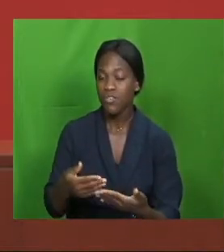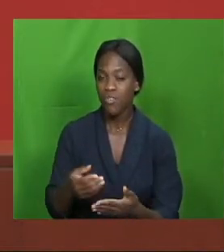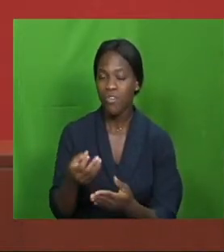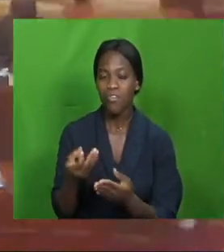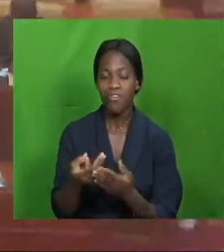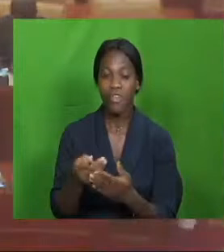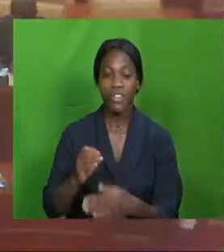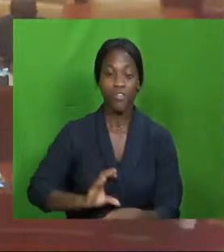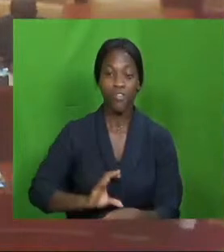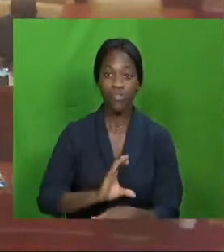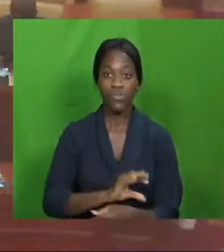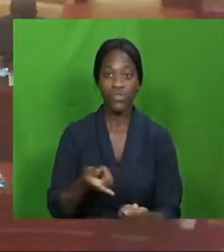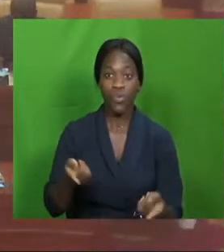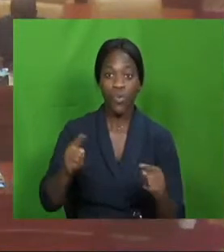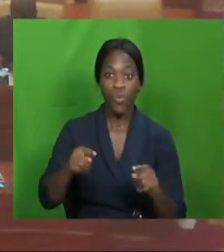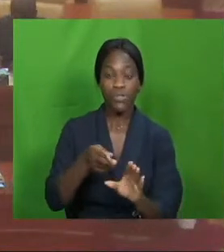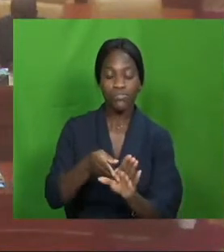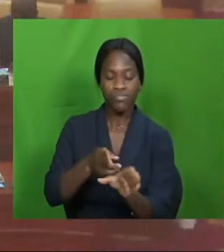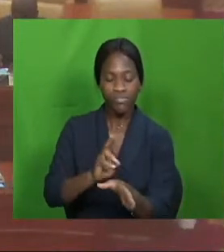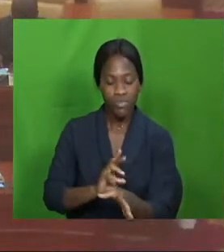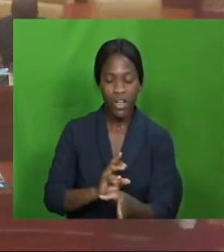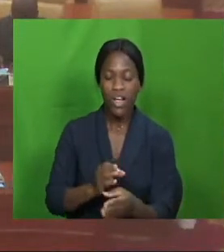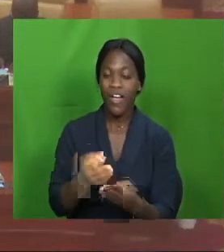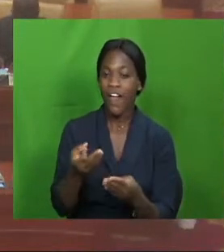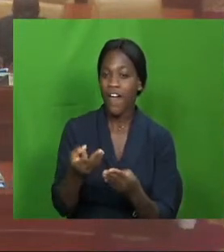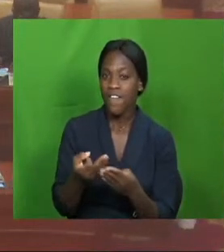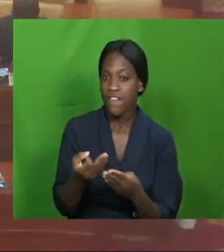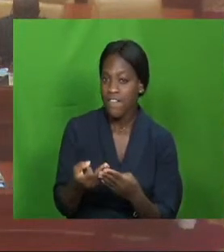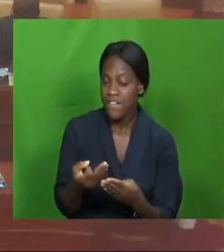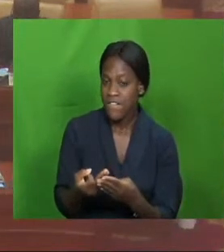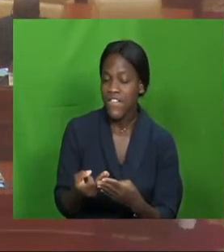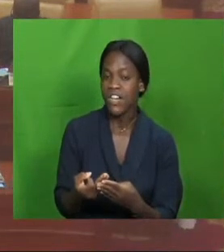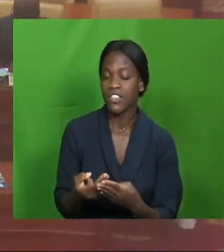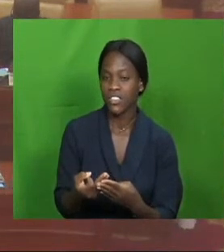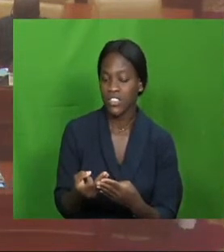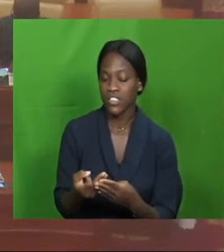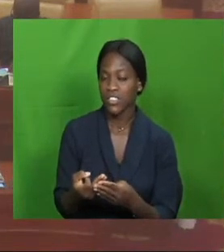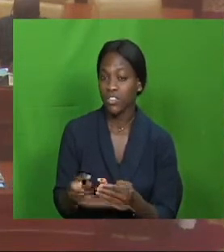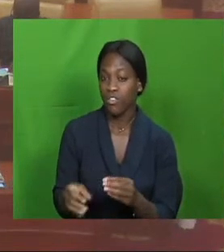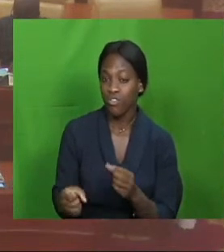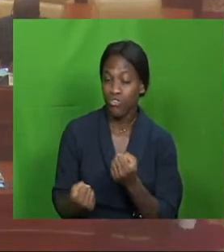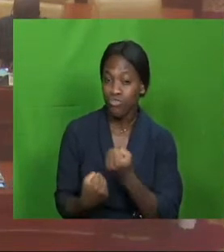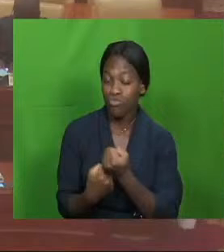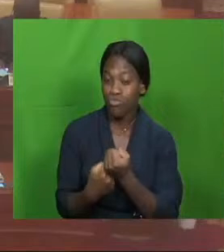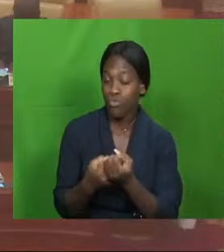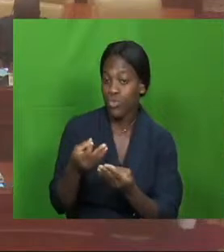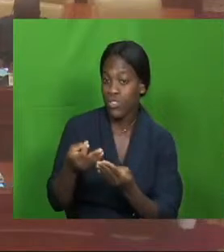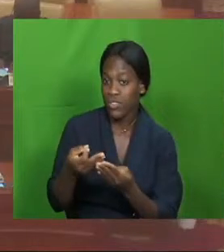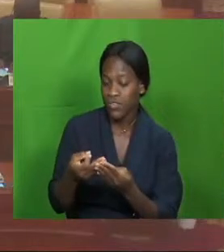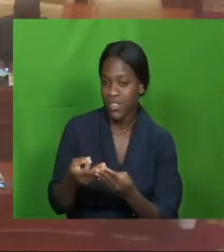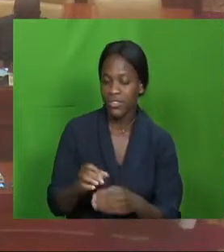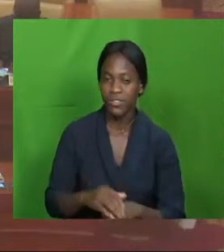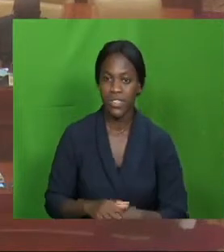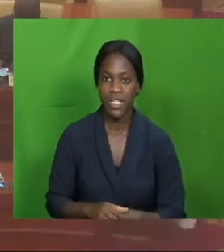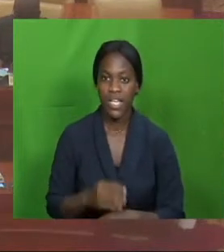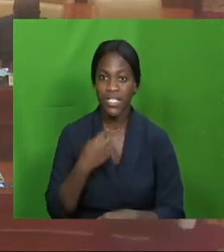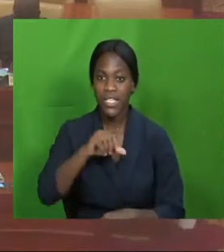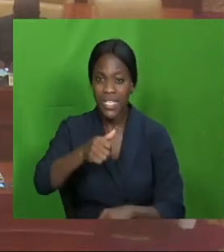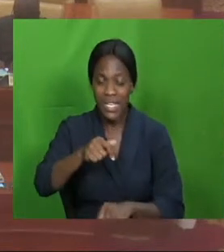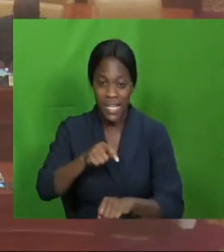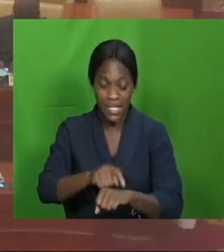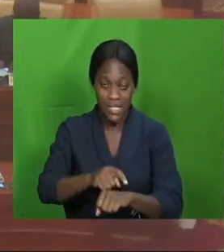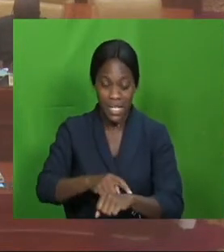the withdrawal of funds from the contingency fund, and I quote, whenever that committee is